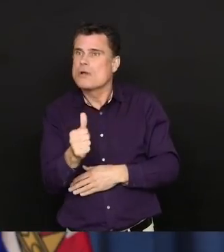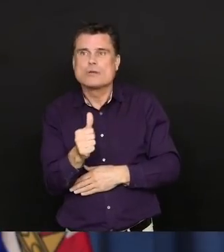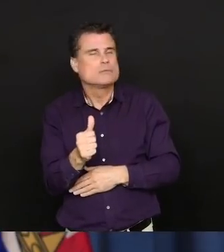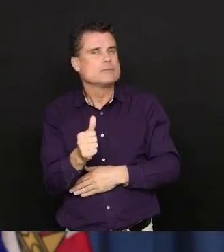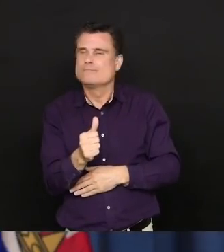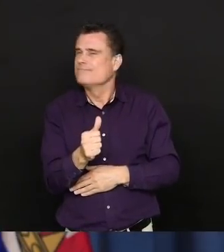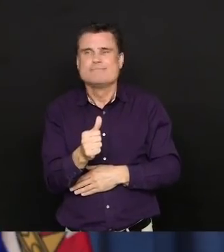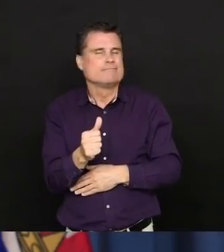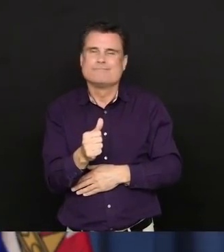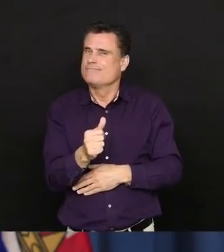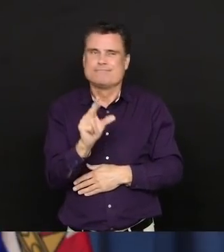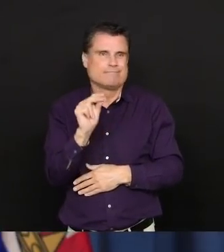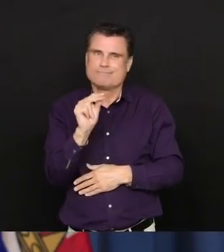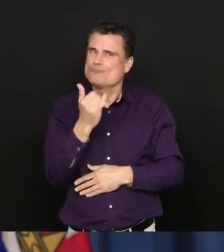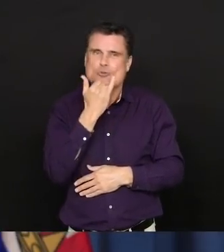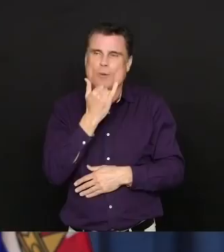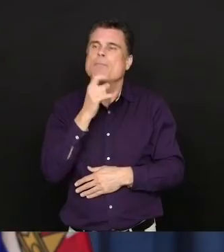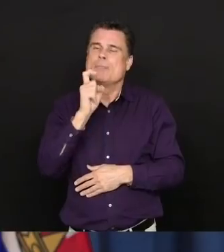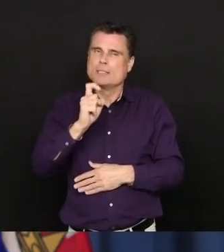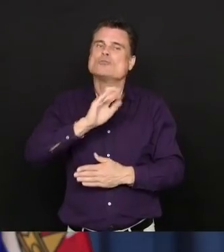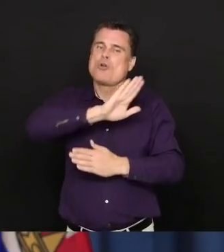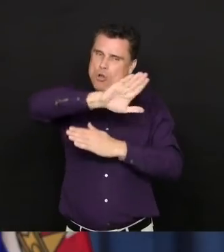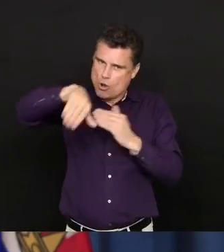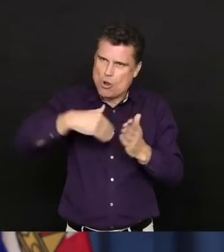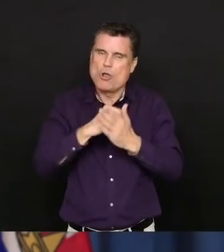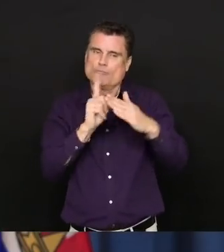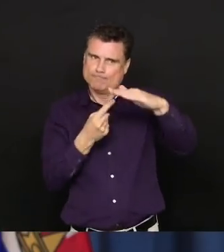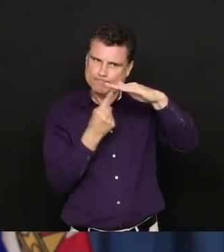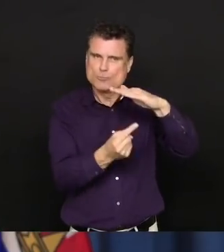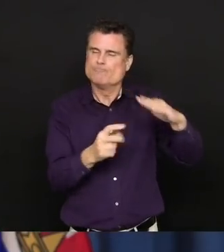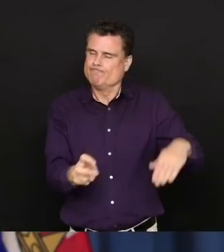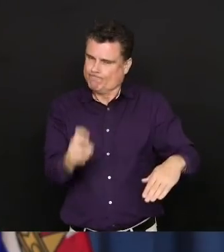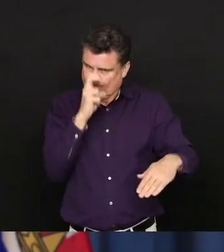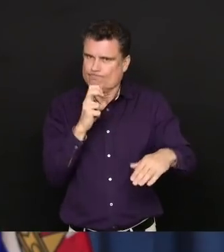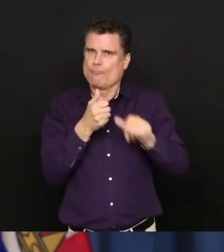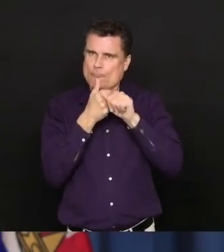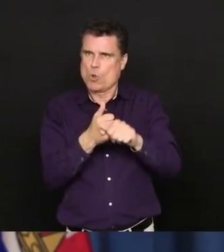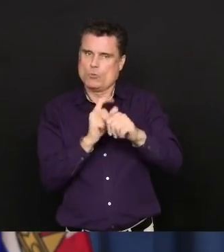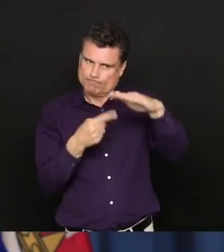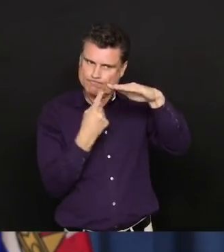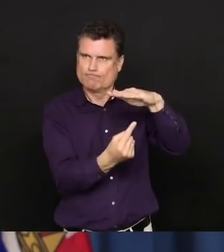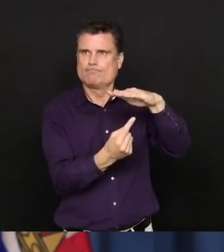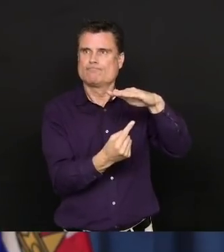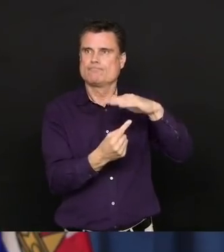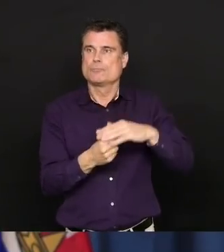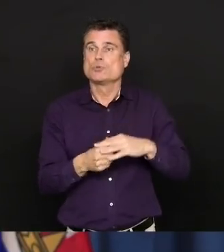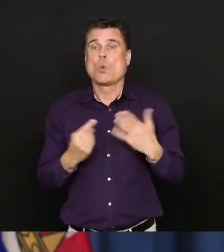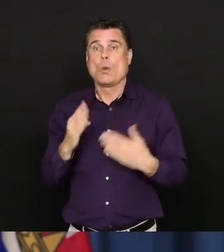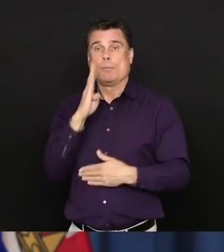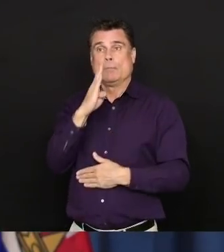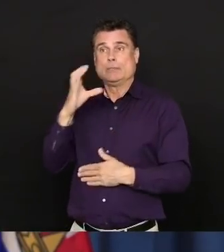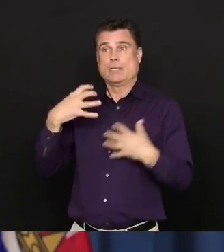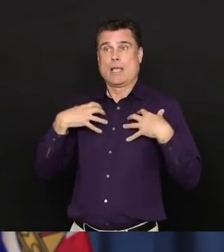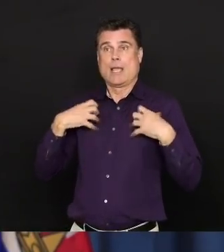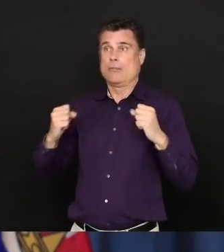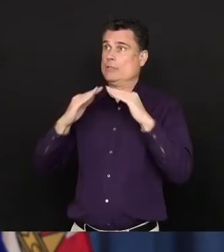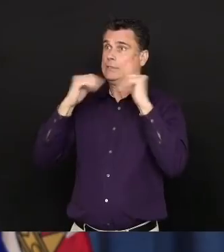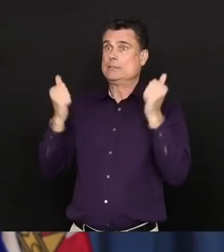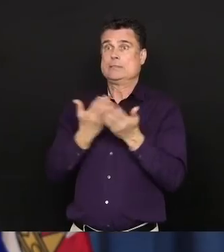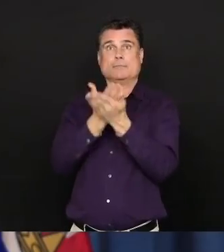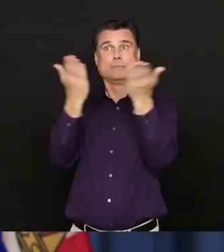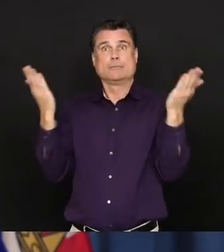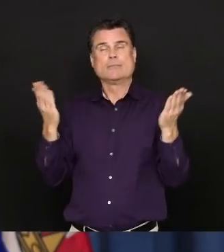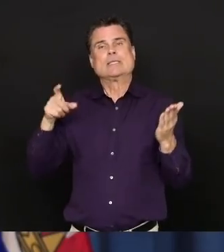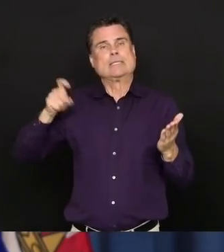up with cases. We need access to the full information when people come to Canada. The BC health system needs that access to full information